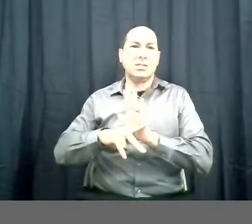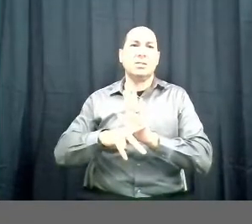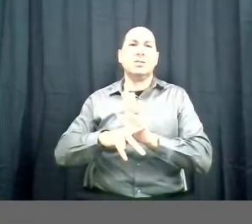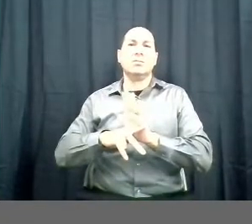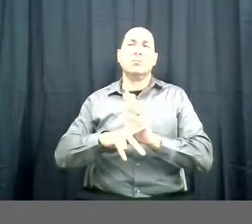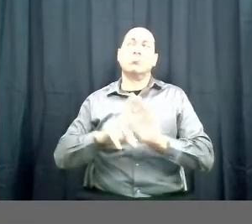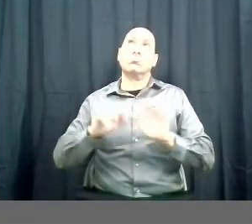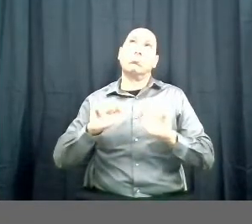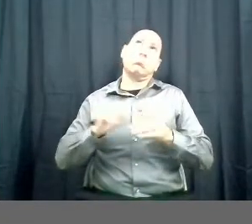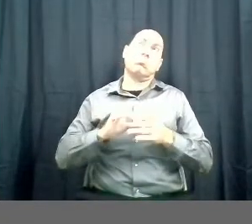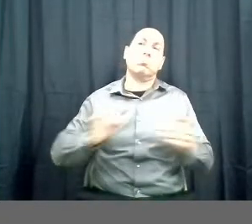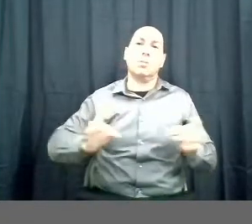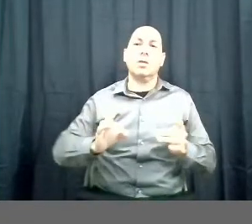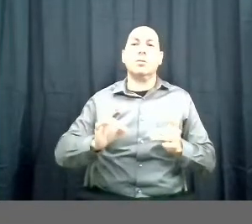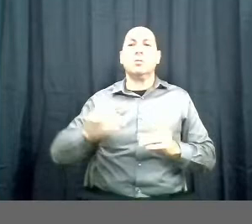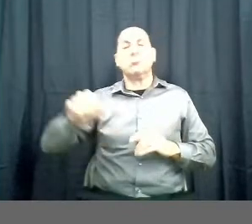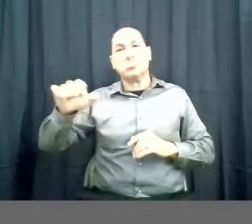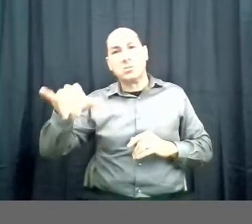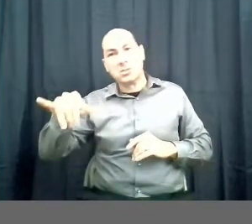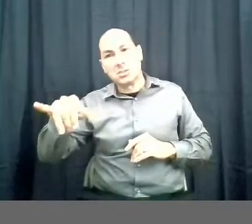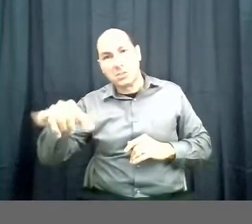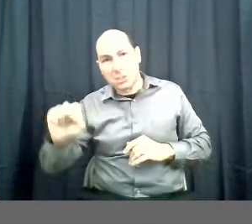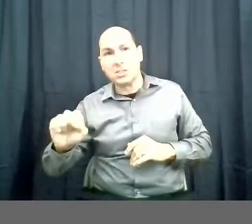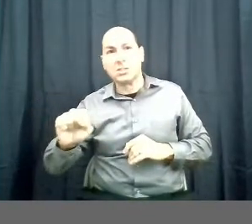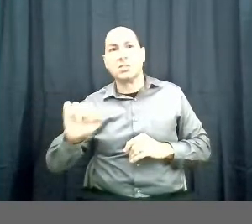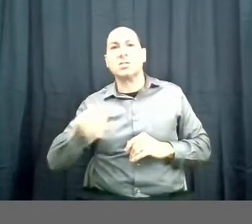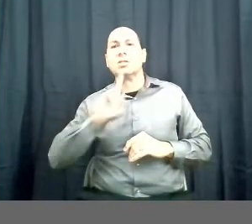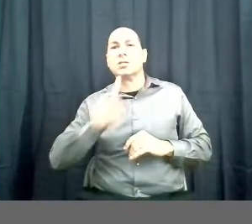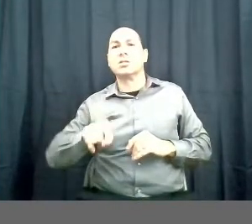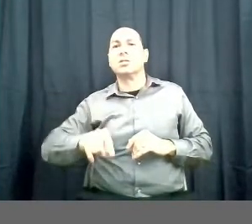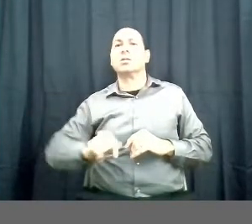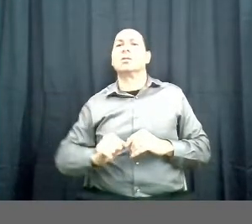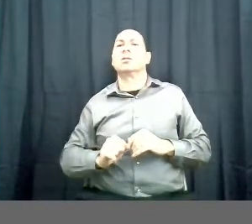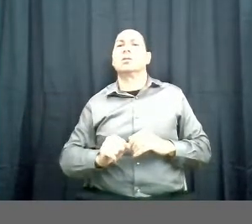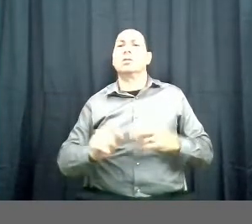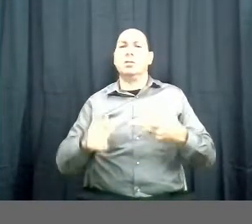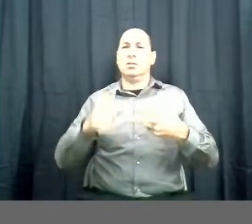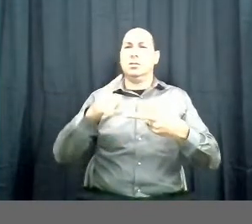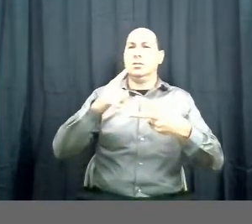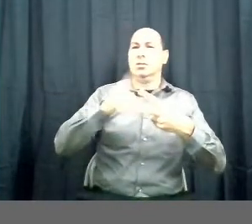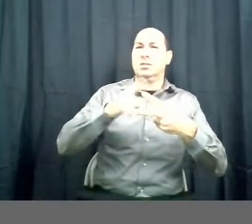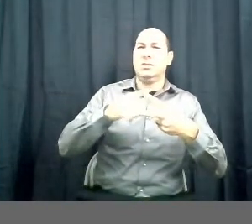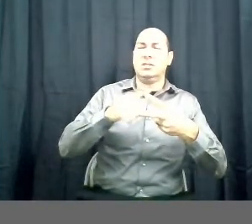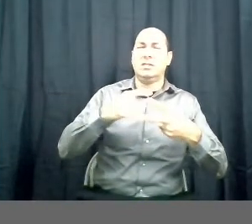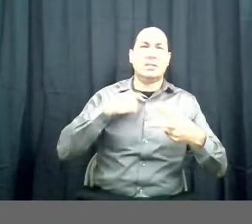points. So yes, you broke up a little bit on the first point, but